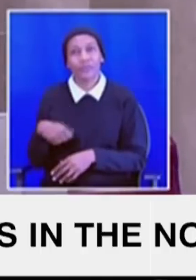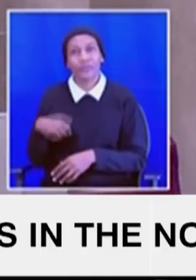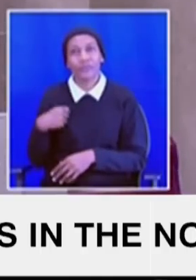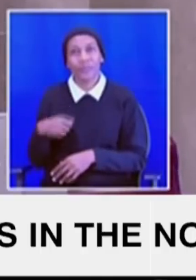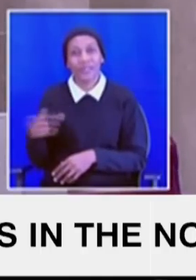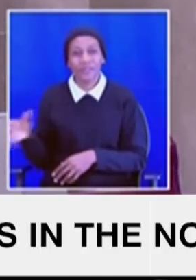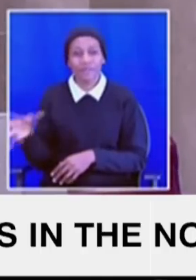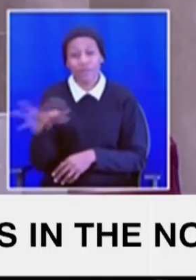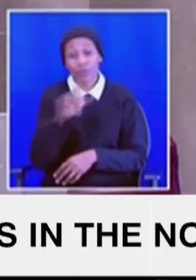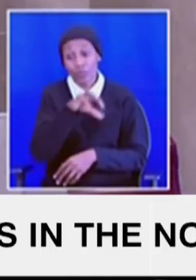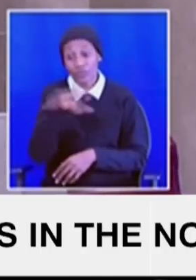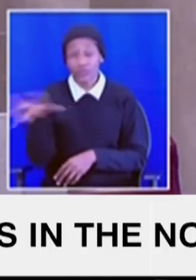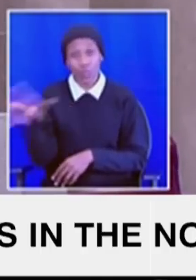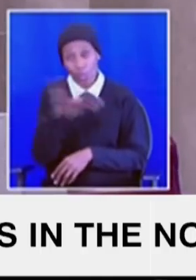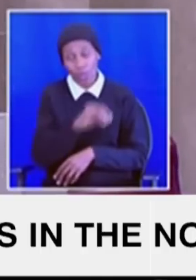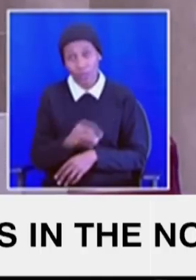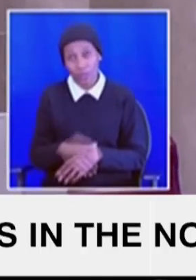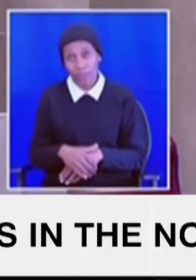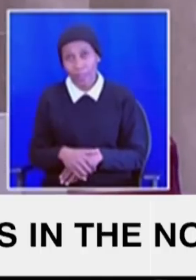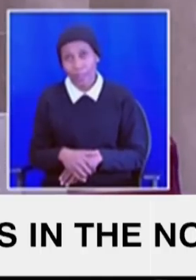the country.